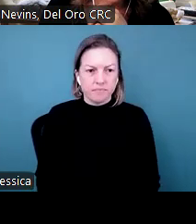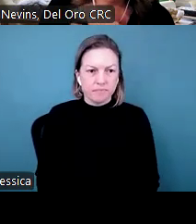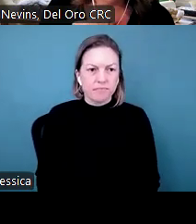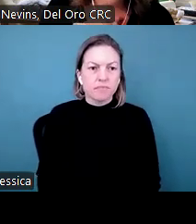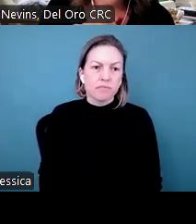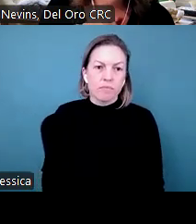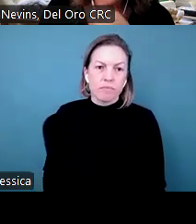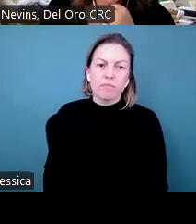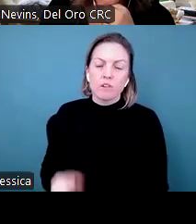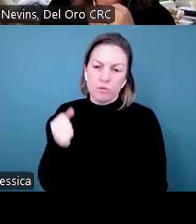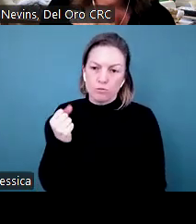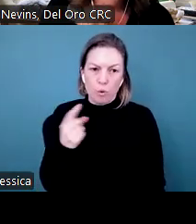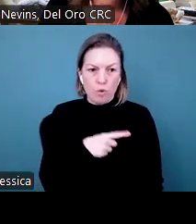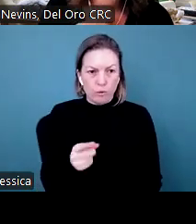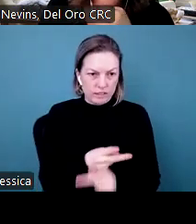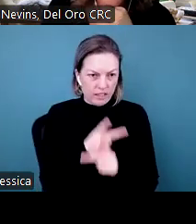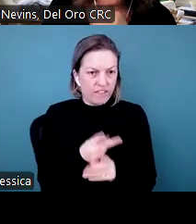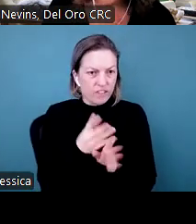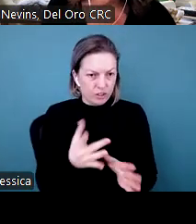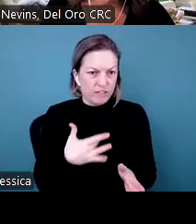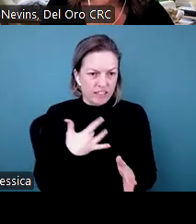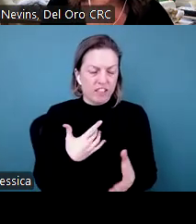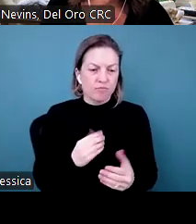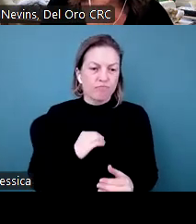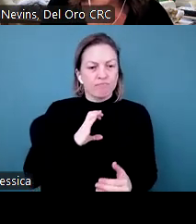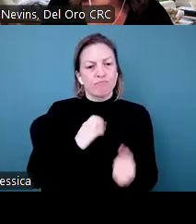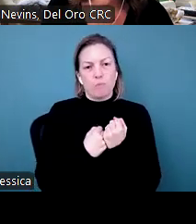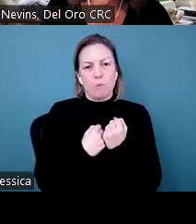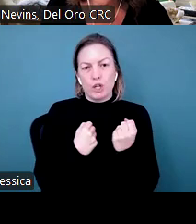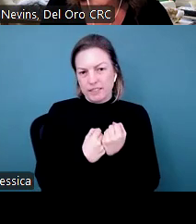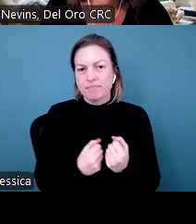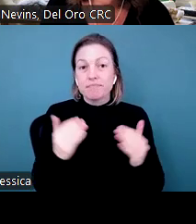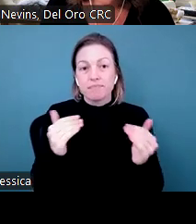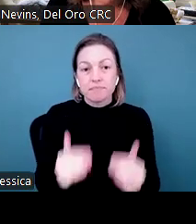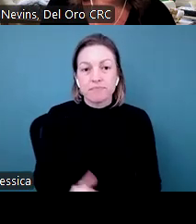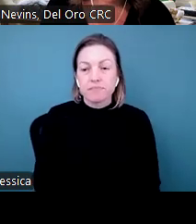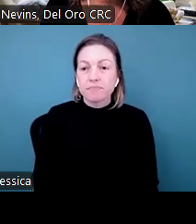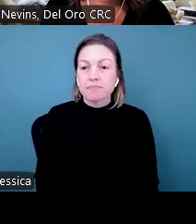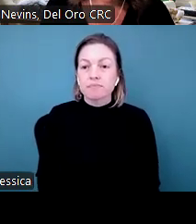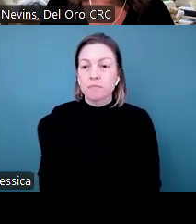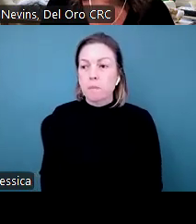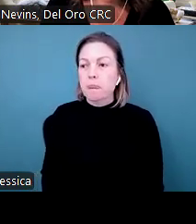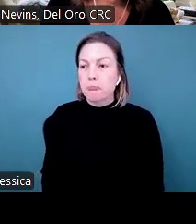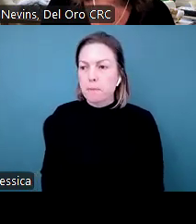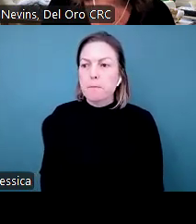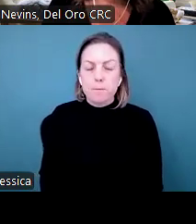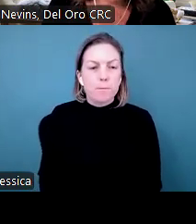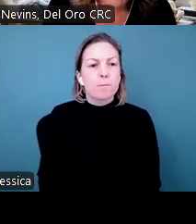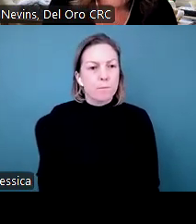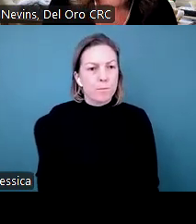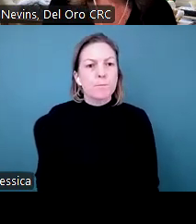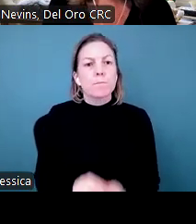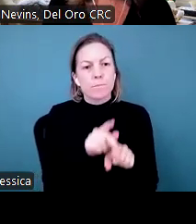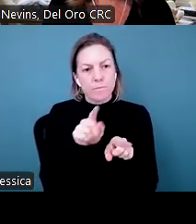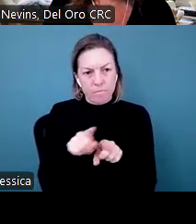feel supported, if you will. If we could move to the next slide. Just very quickly, we also provide, many